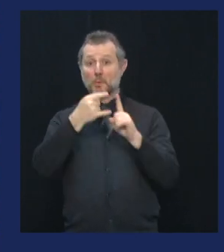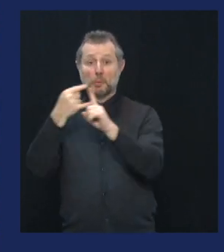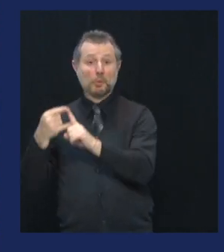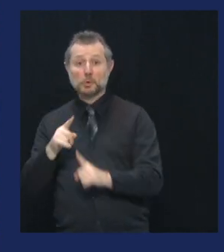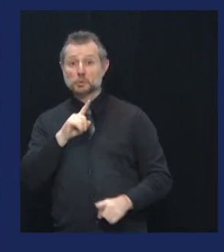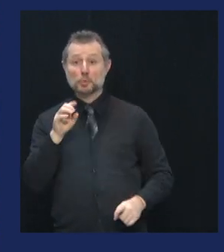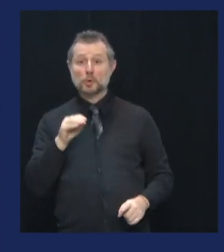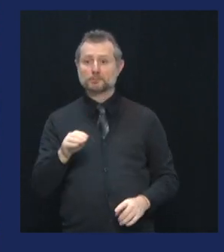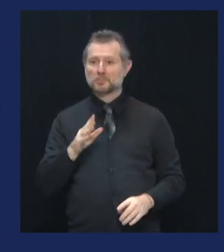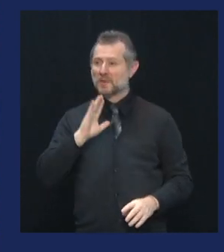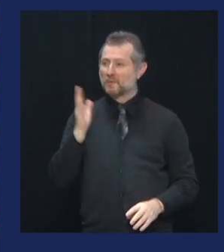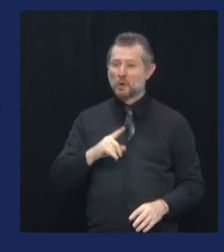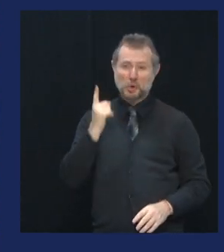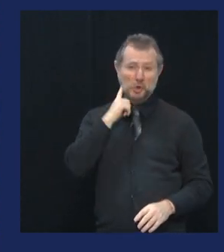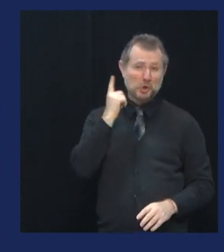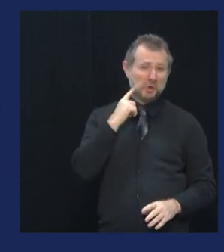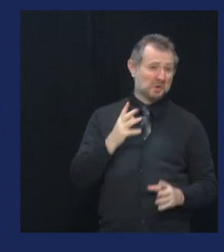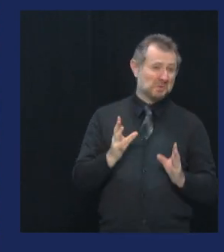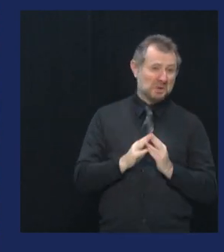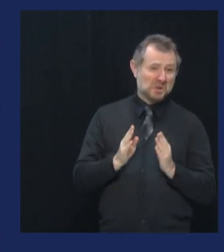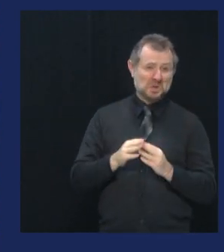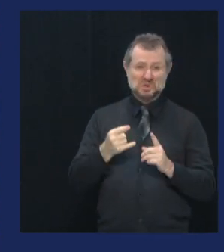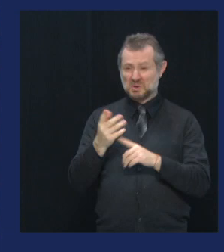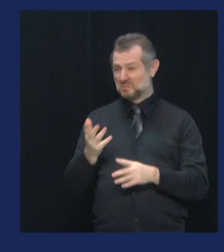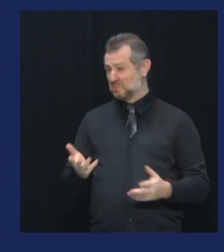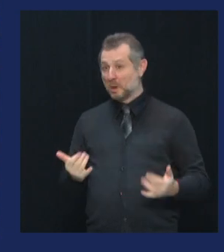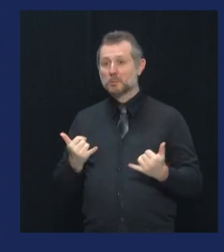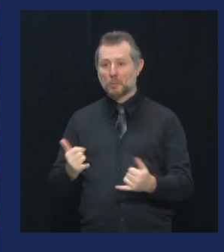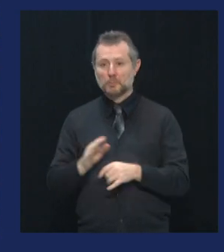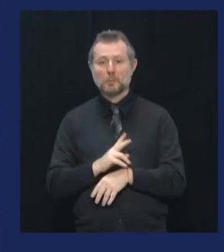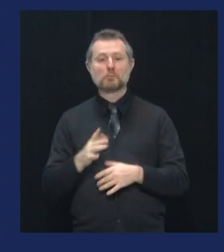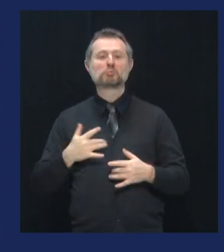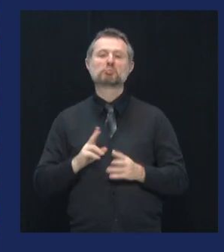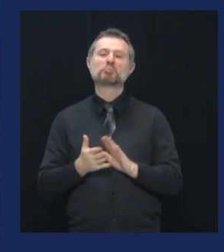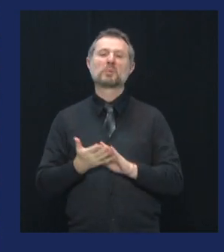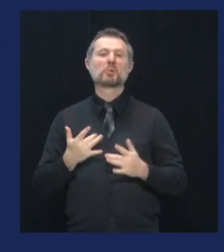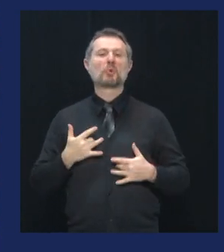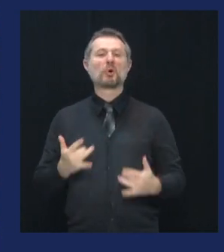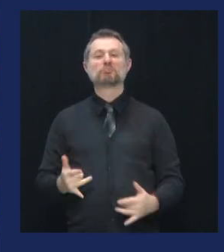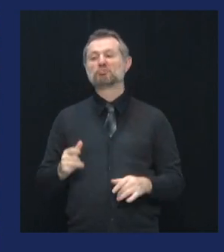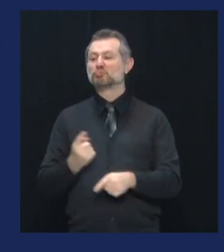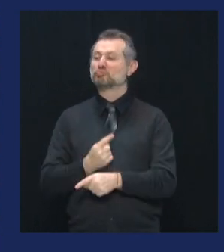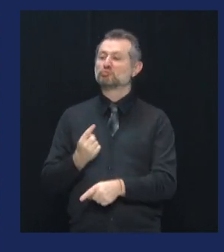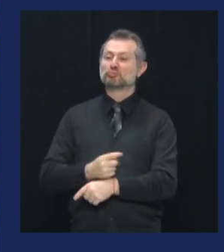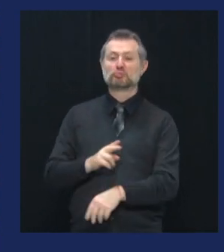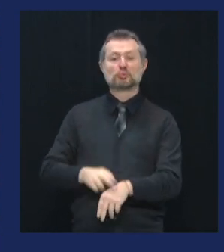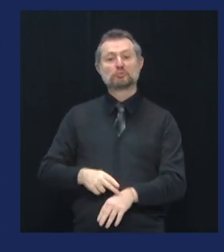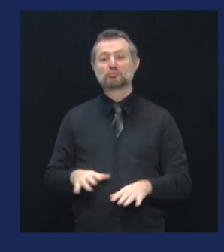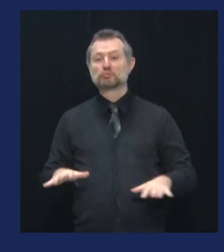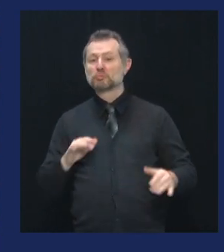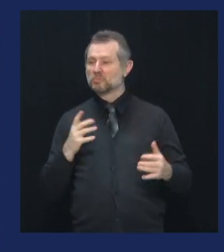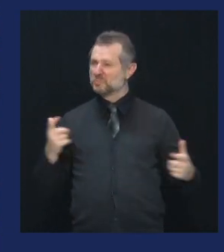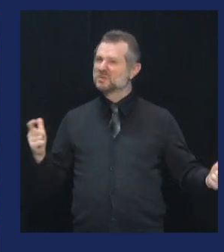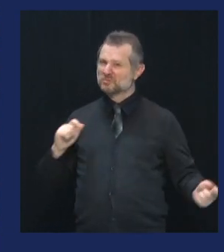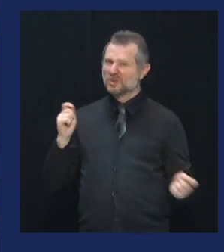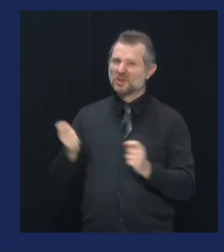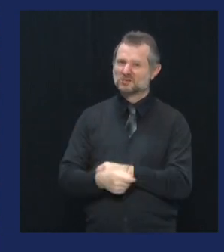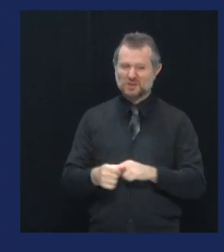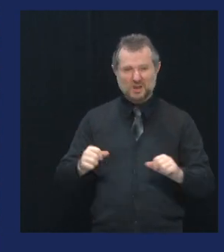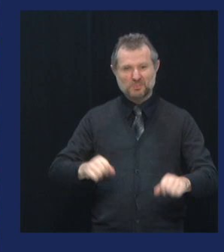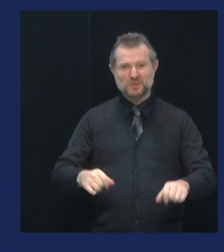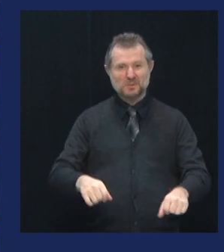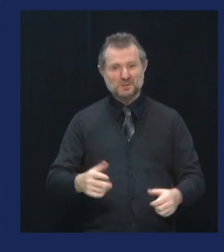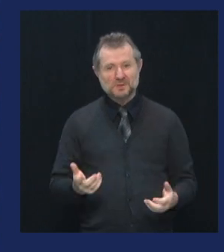now it's customary. Massive change is possible. Politicians have talked for